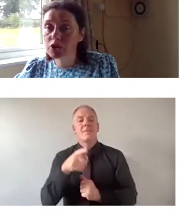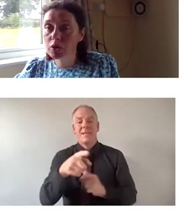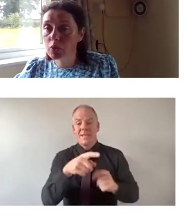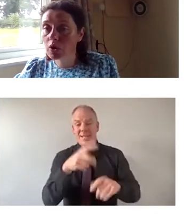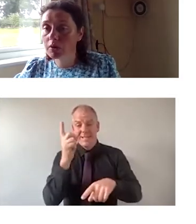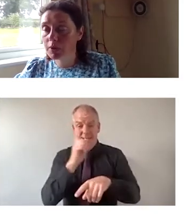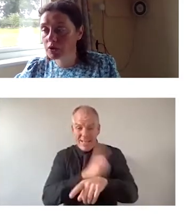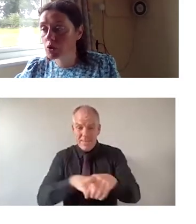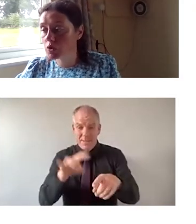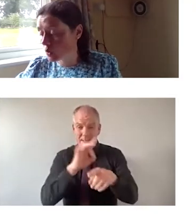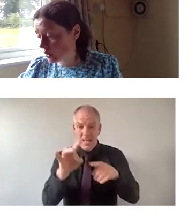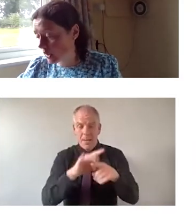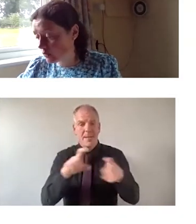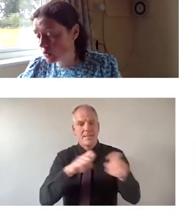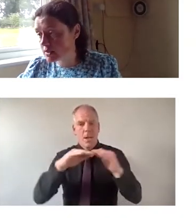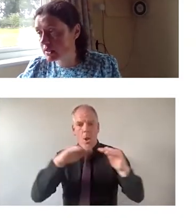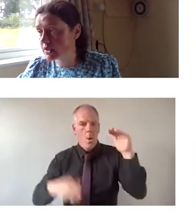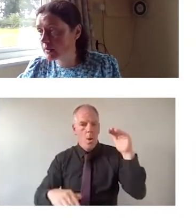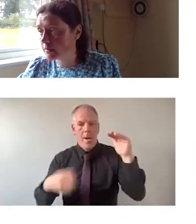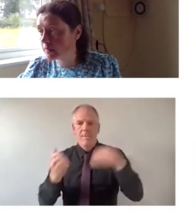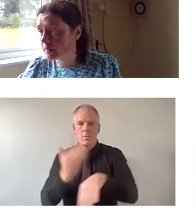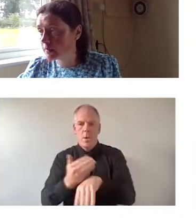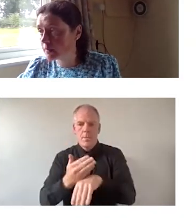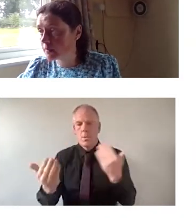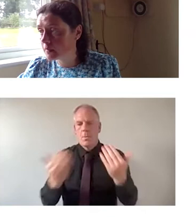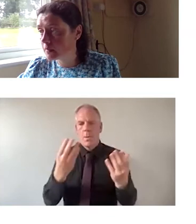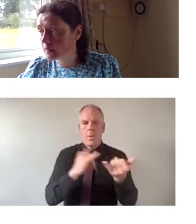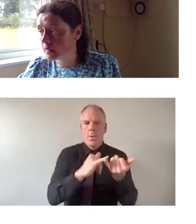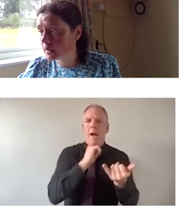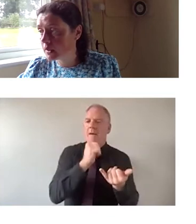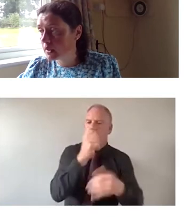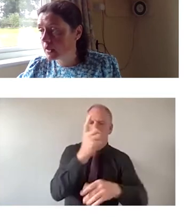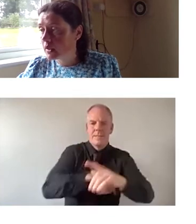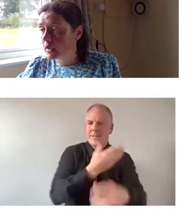it's still much lower compared to those that have no disability.